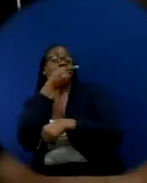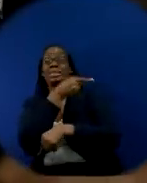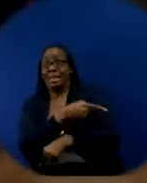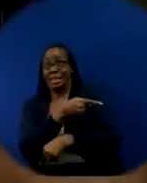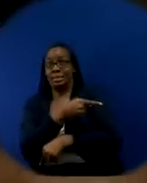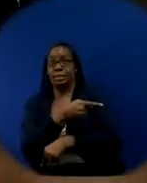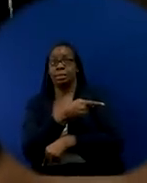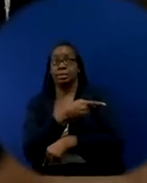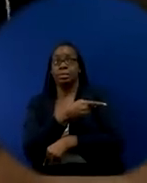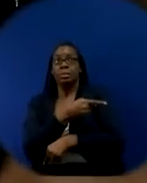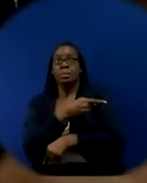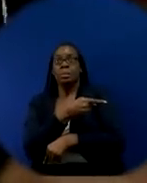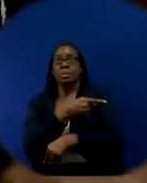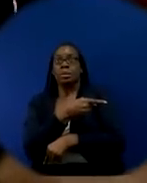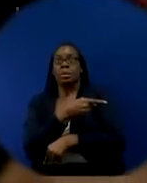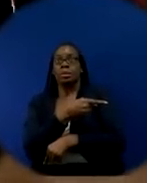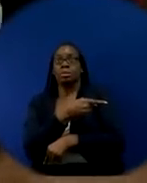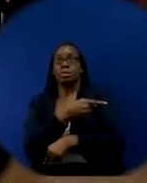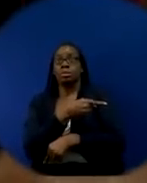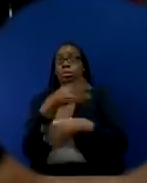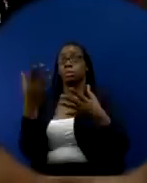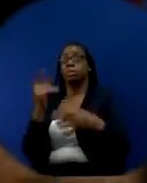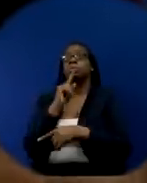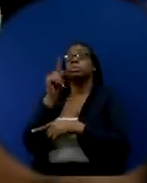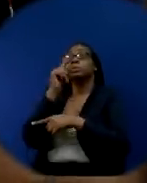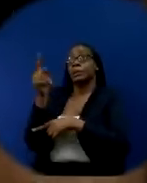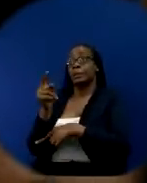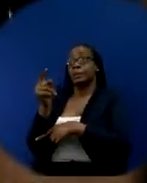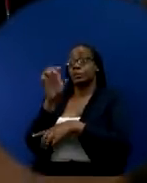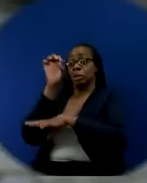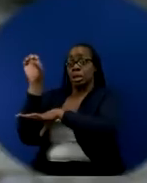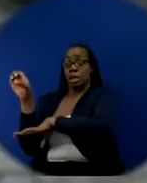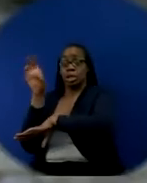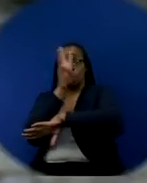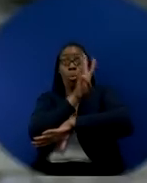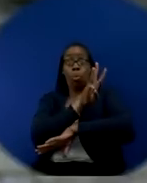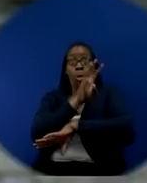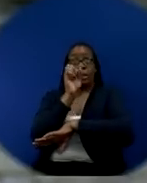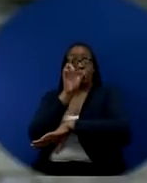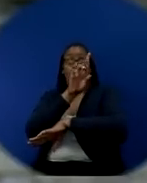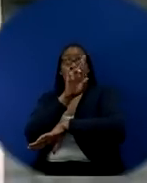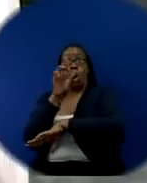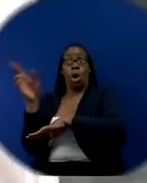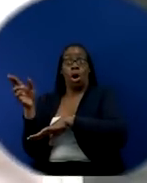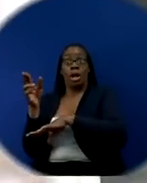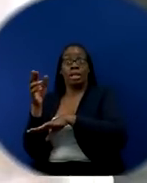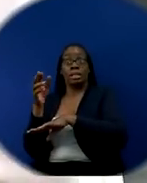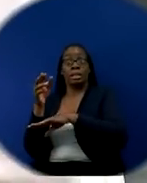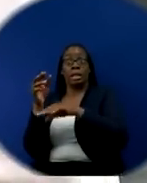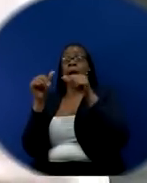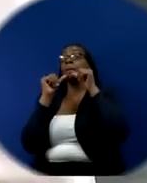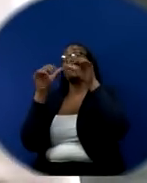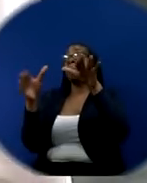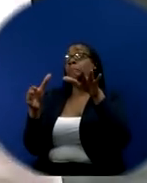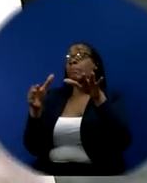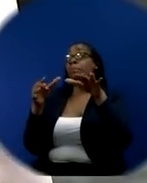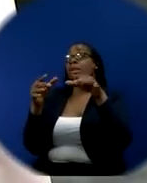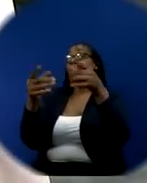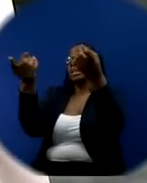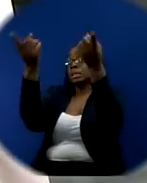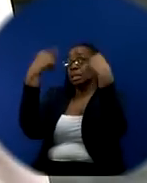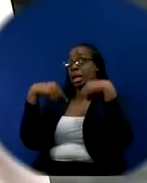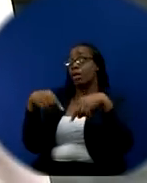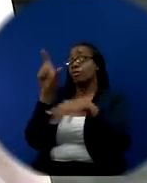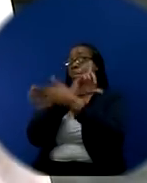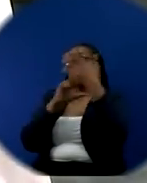says promotion does not come from the east or from the west. Promotion comes from the Lord. Lord, anybody